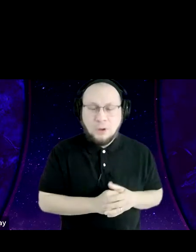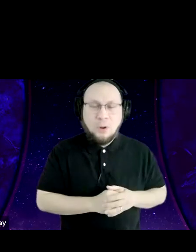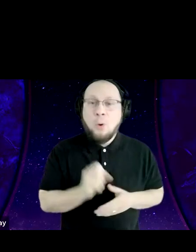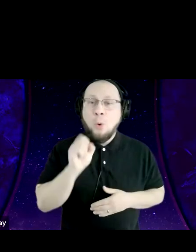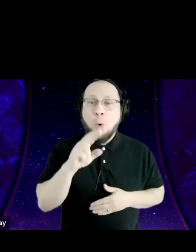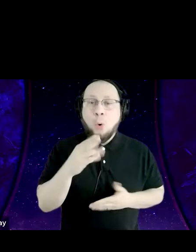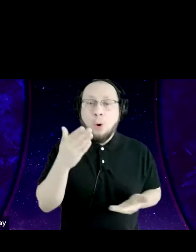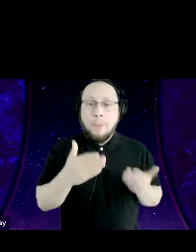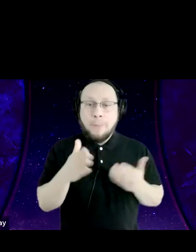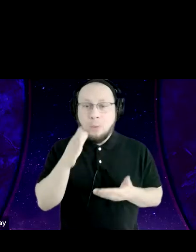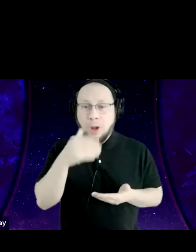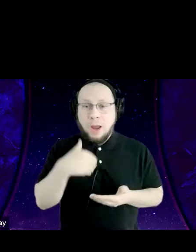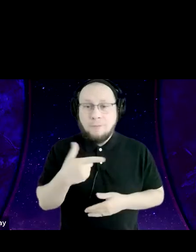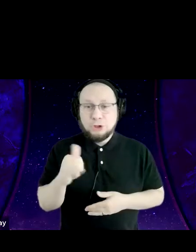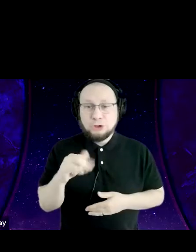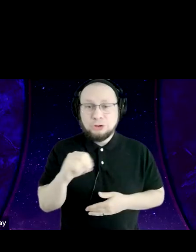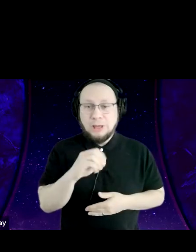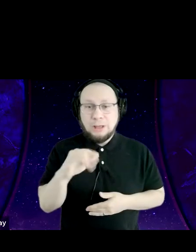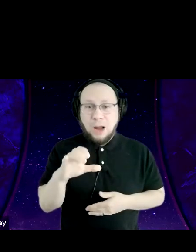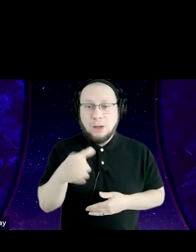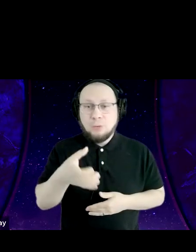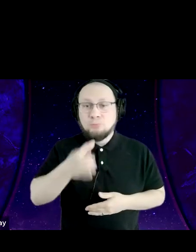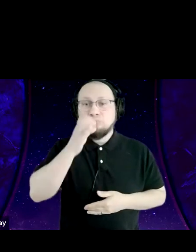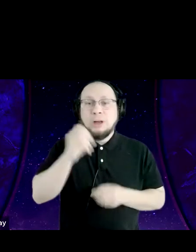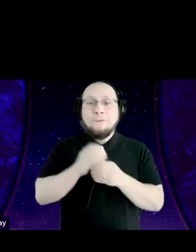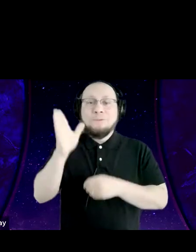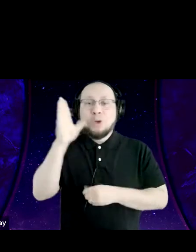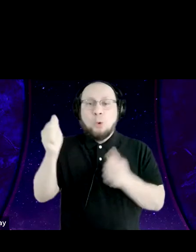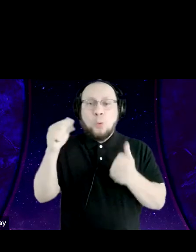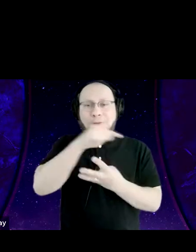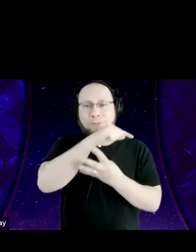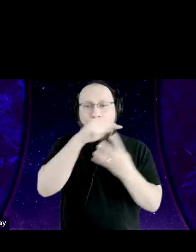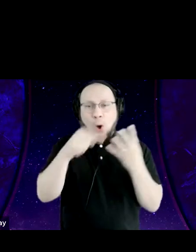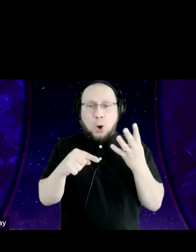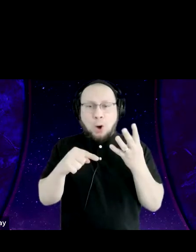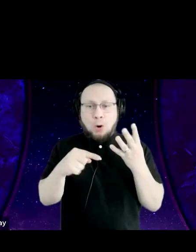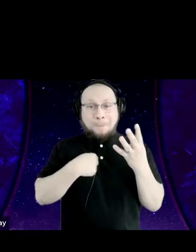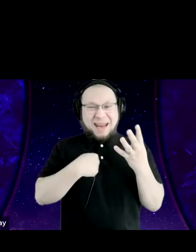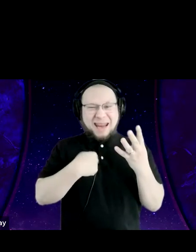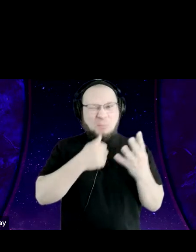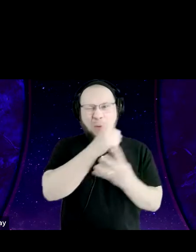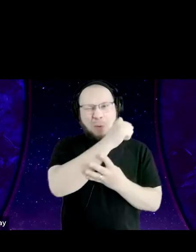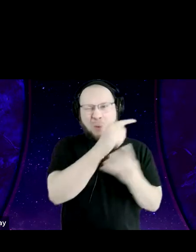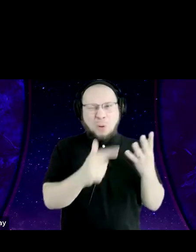gin and tonic in a public place. I think I'm all of these.